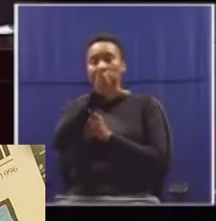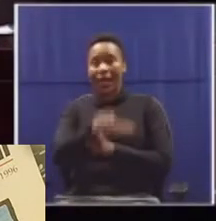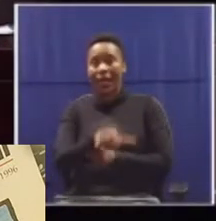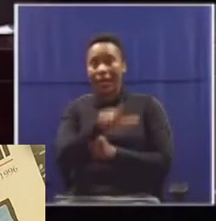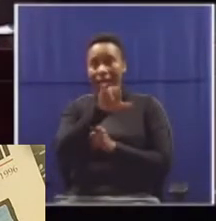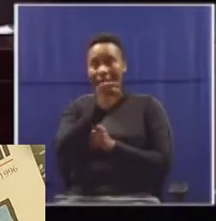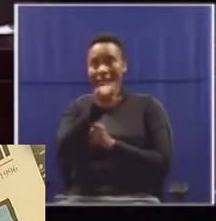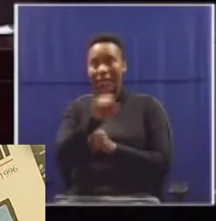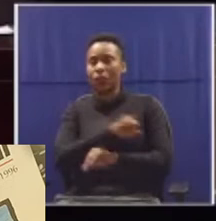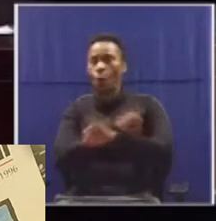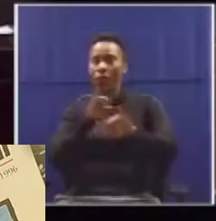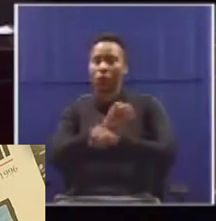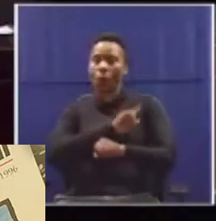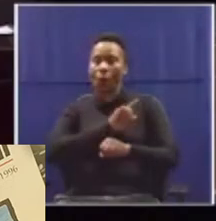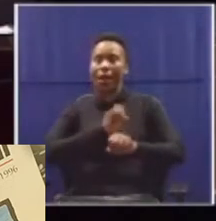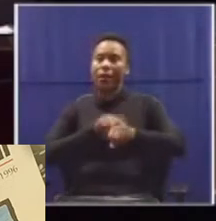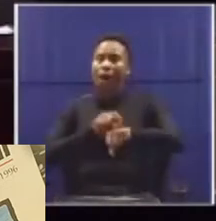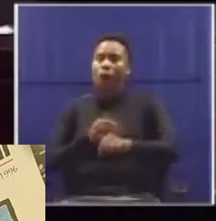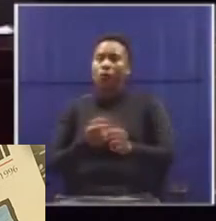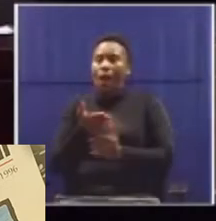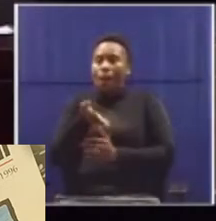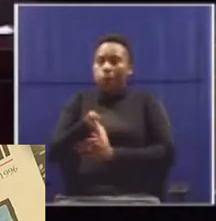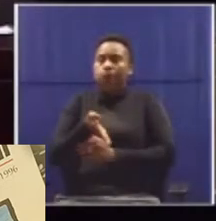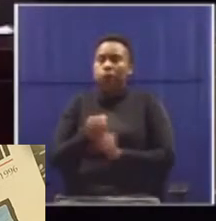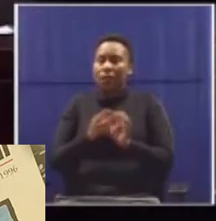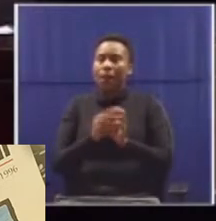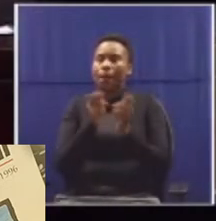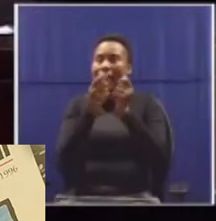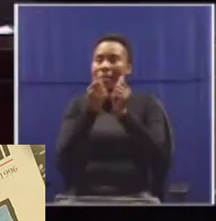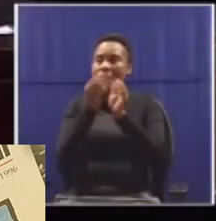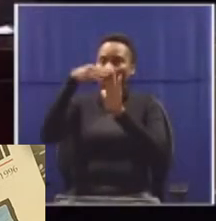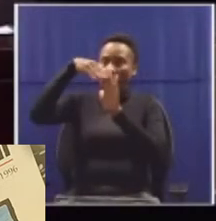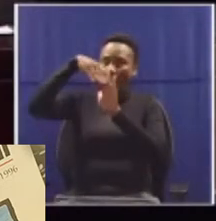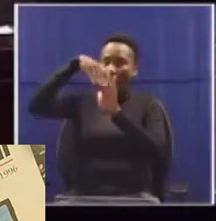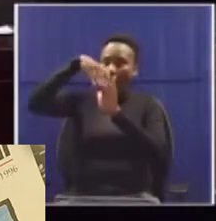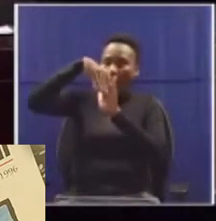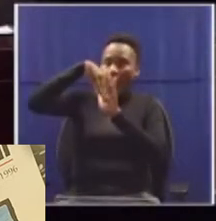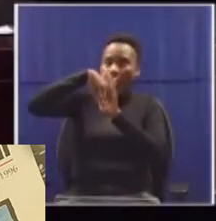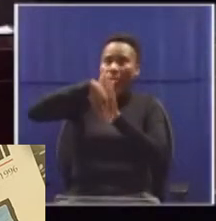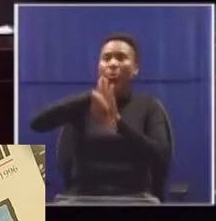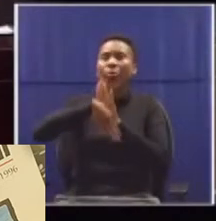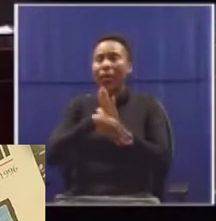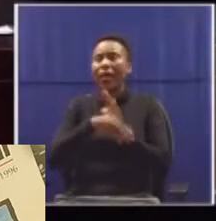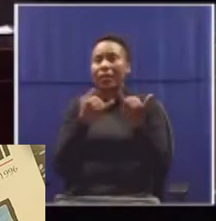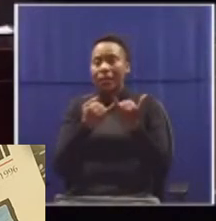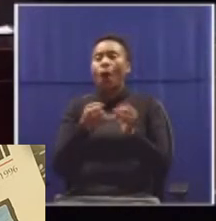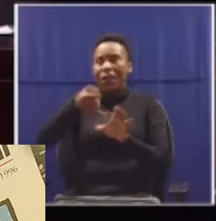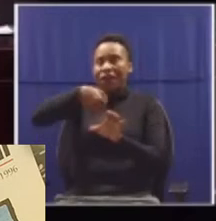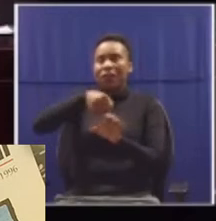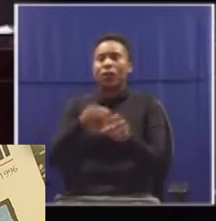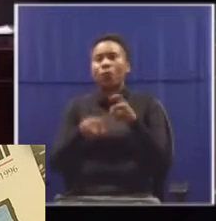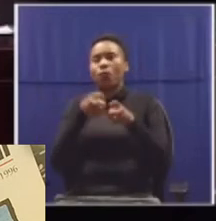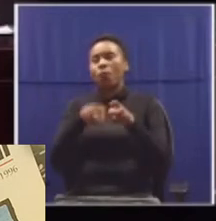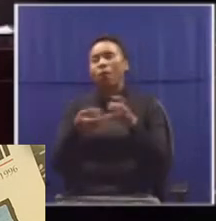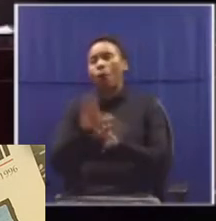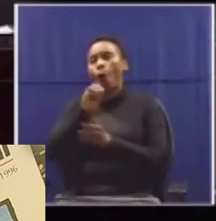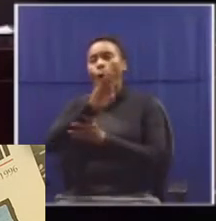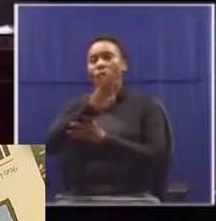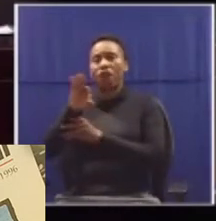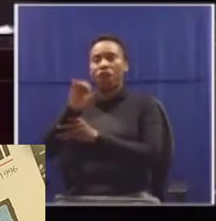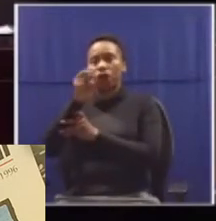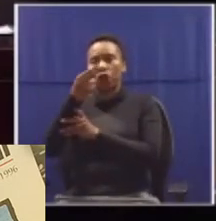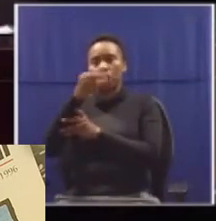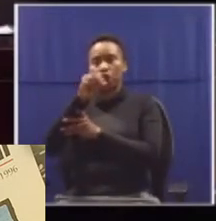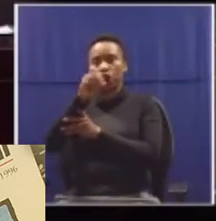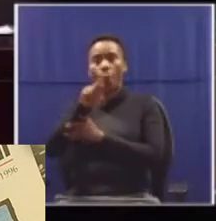the weakening of the Rand which was already factored in reduced inbound foreign investment less offshore investment and increased